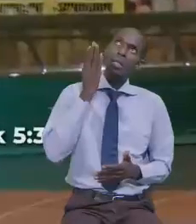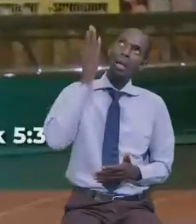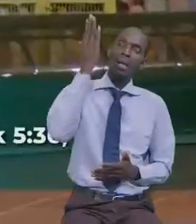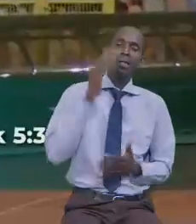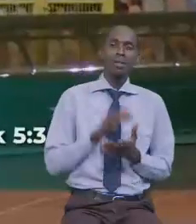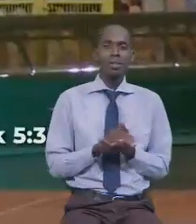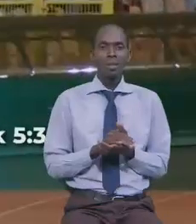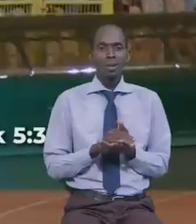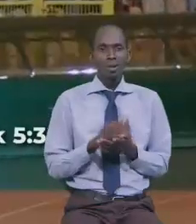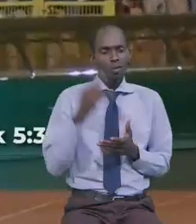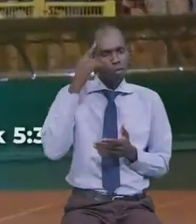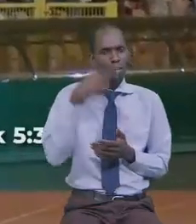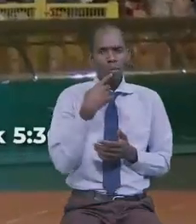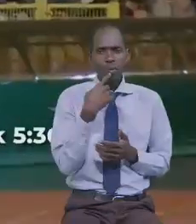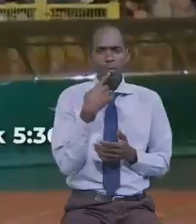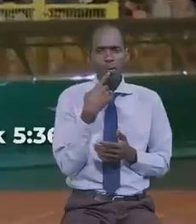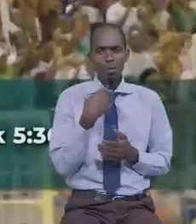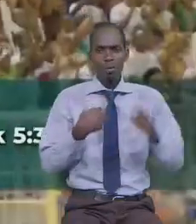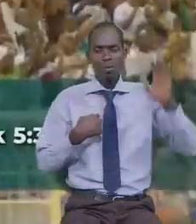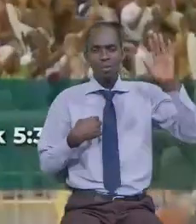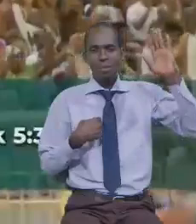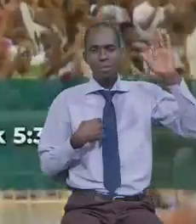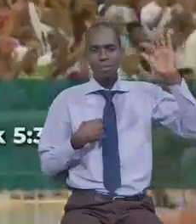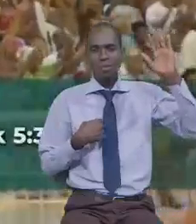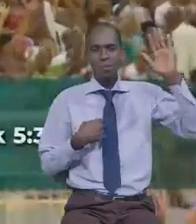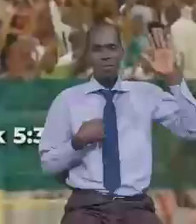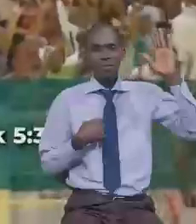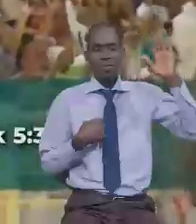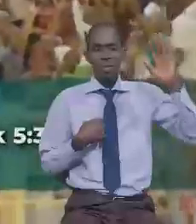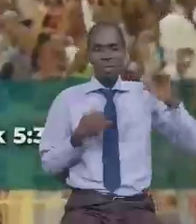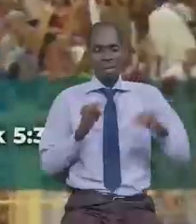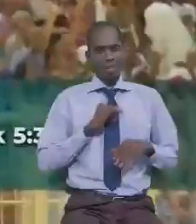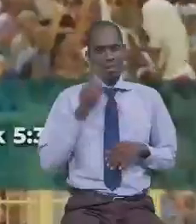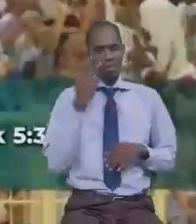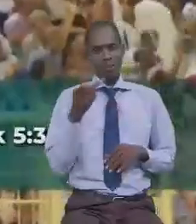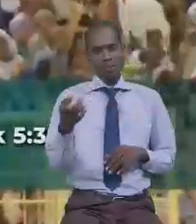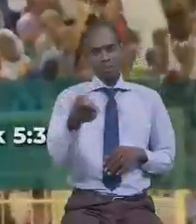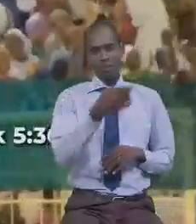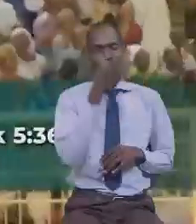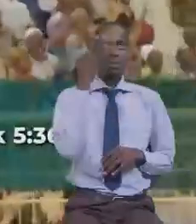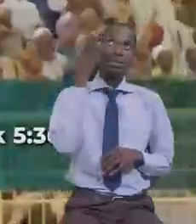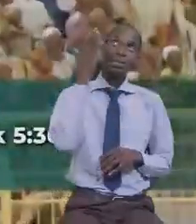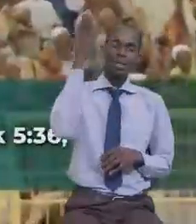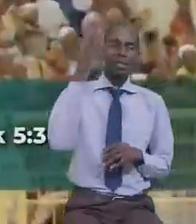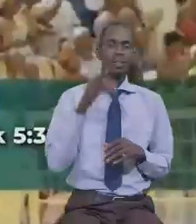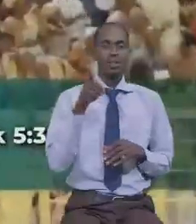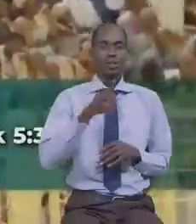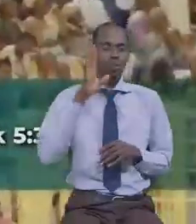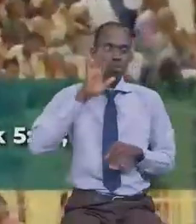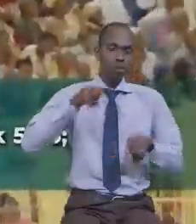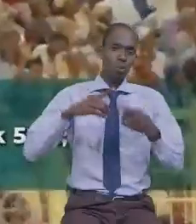Where is he? Where is she there? I see you there. You will get there